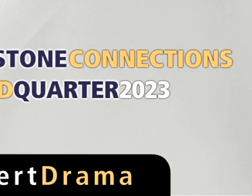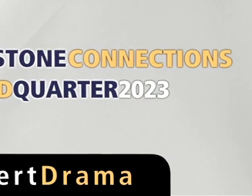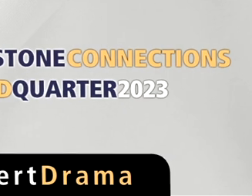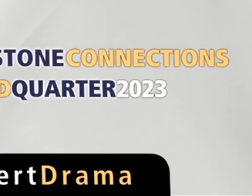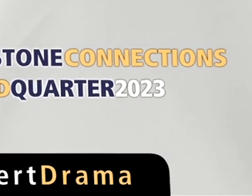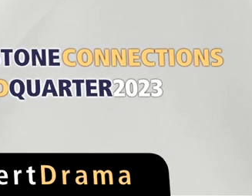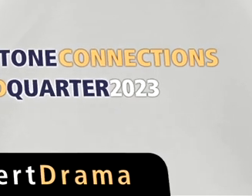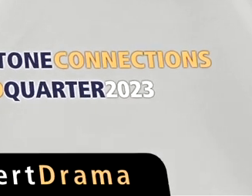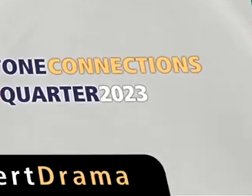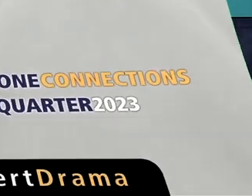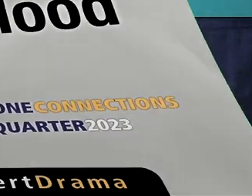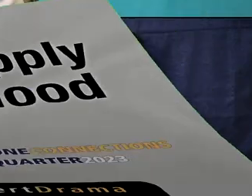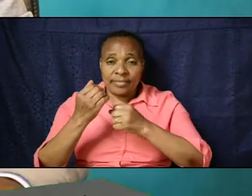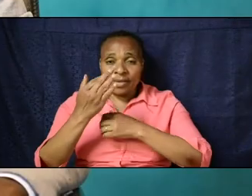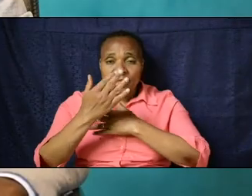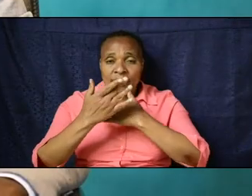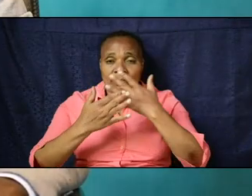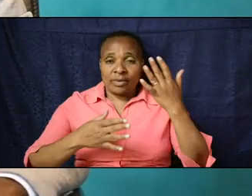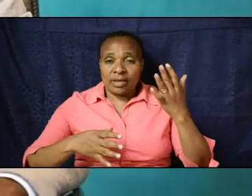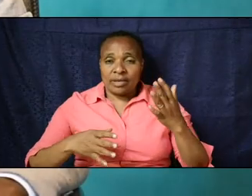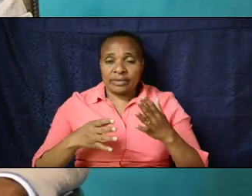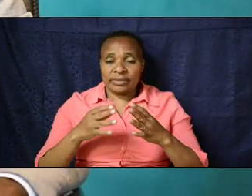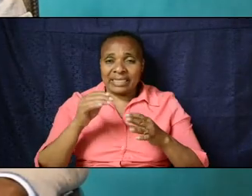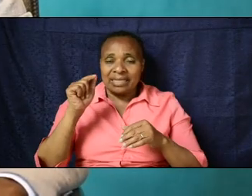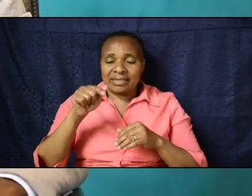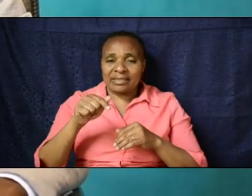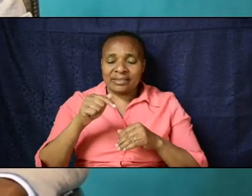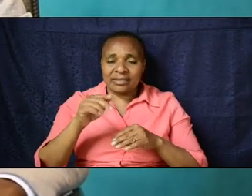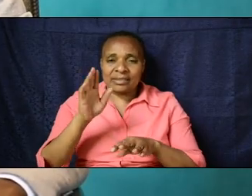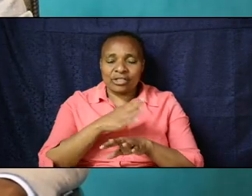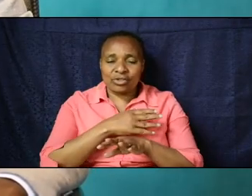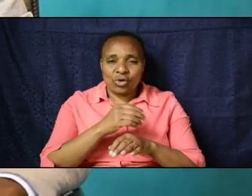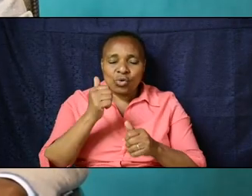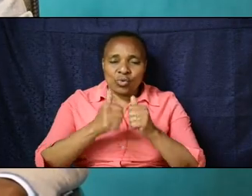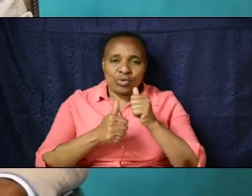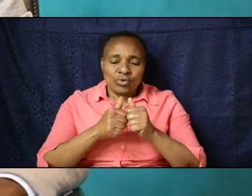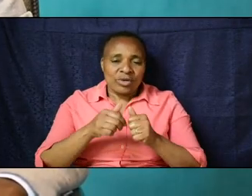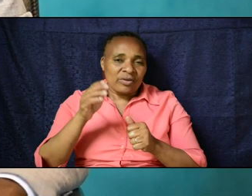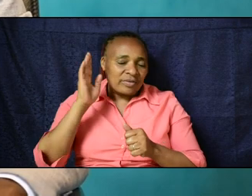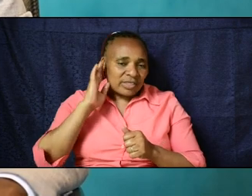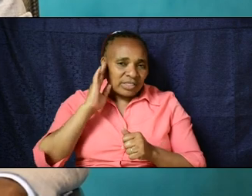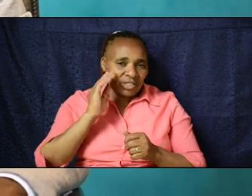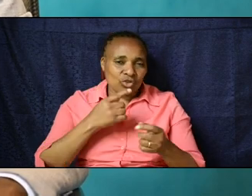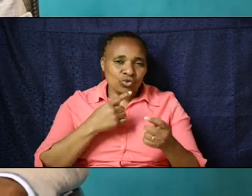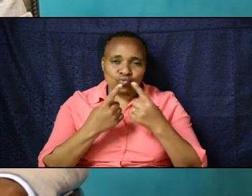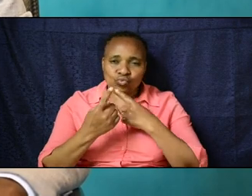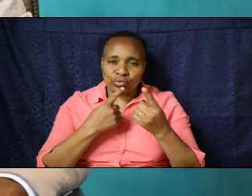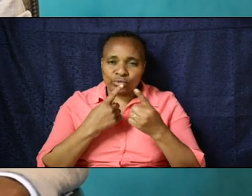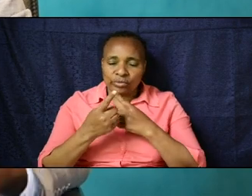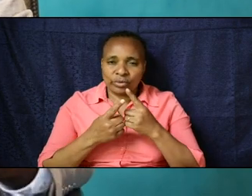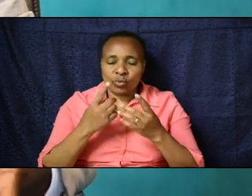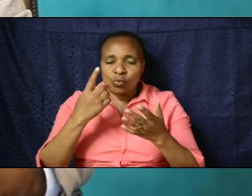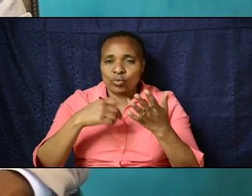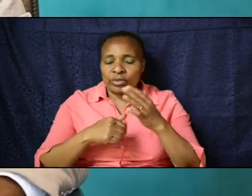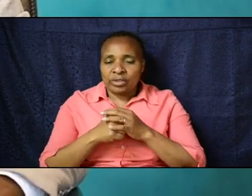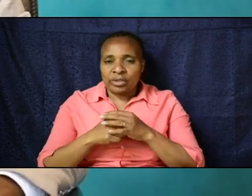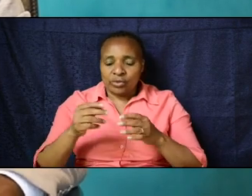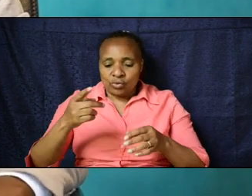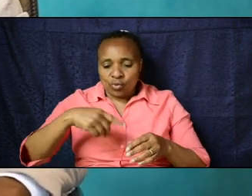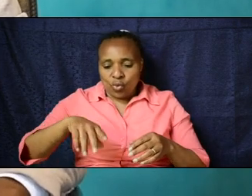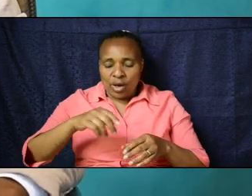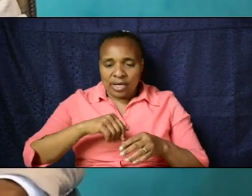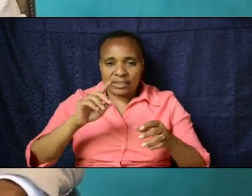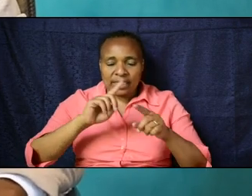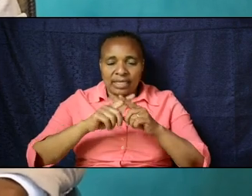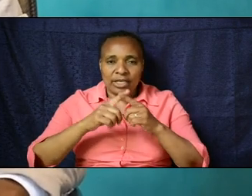power in the blood. That is the hymn we've just listened to. And it really speaks to us and